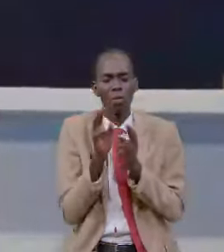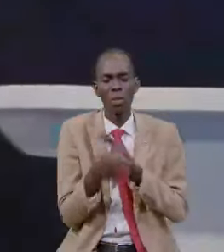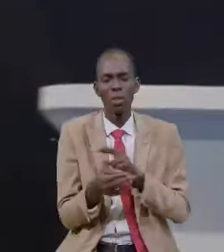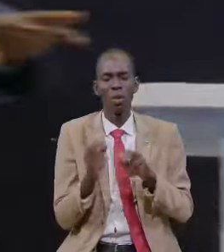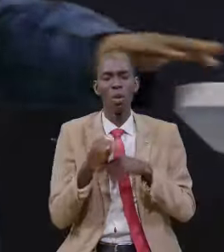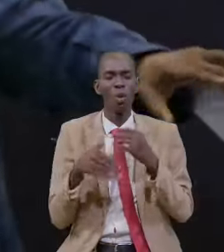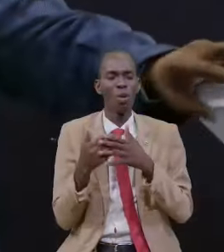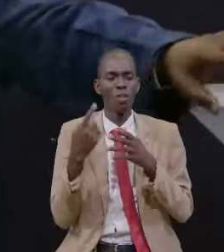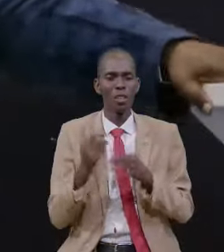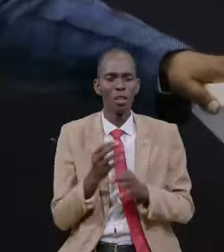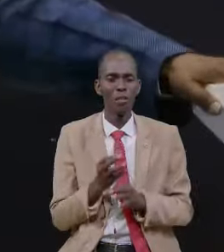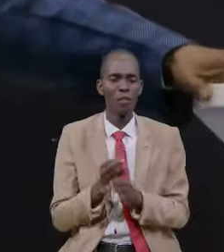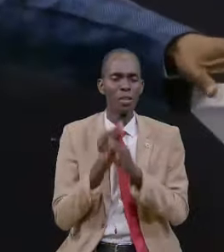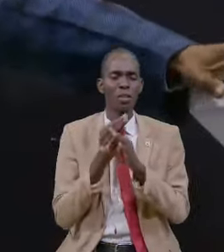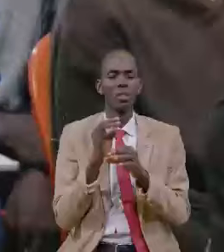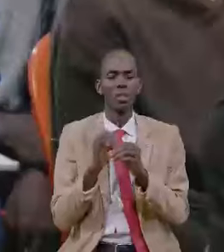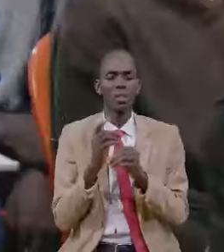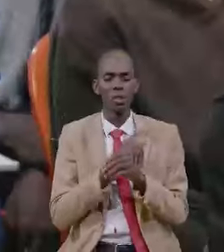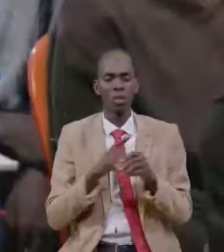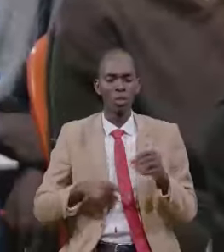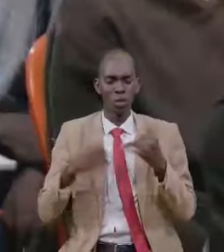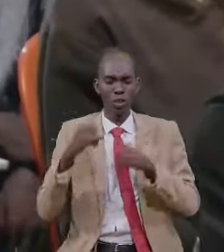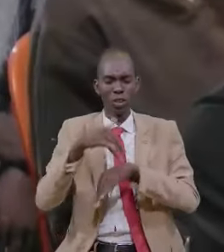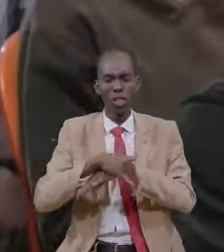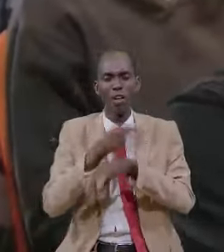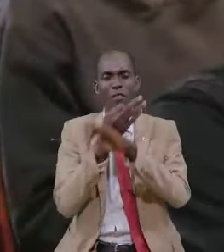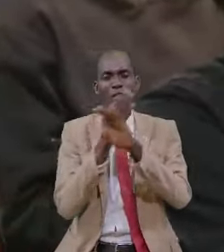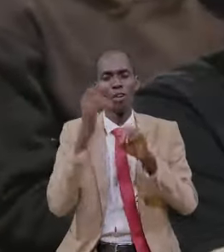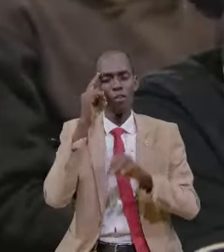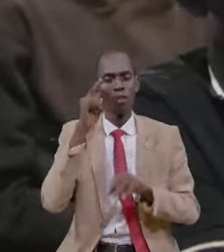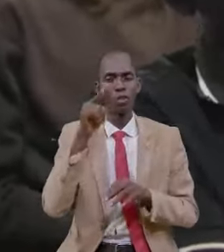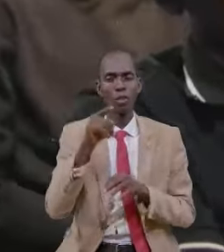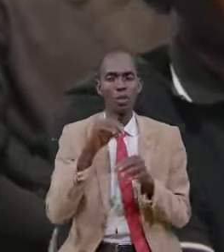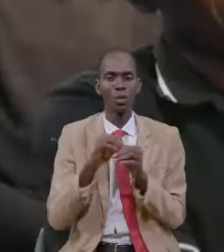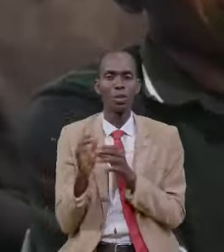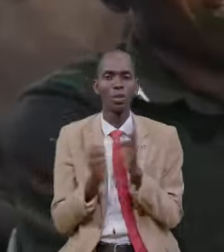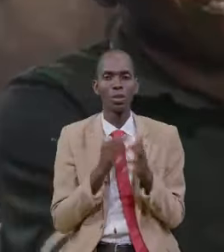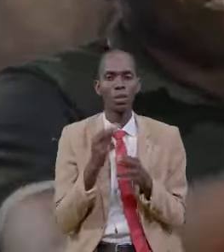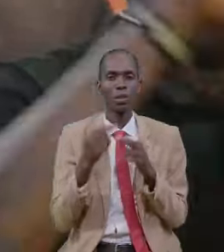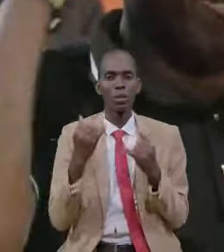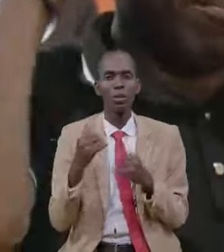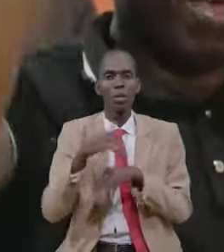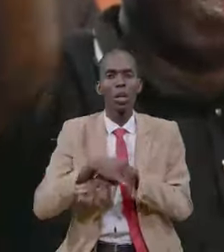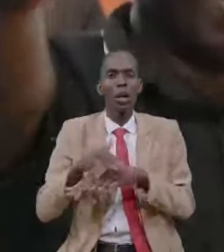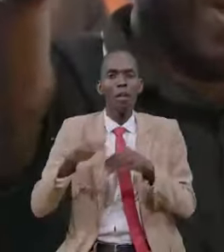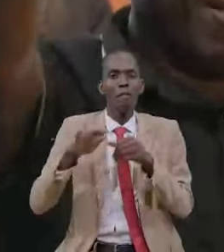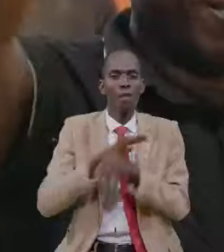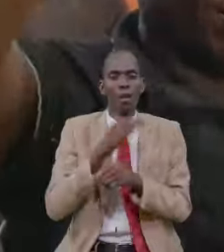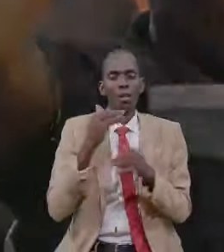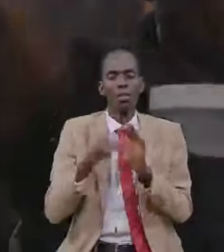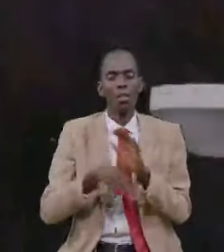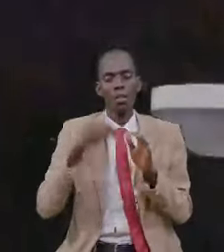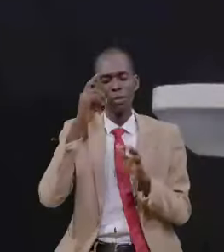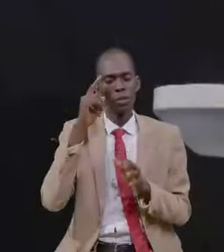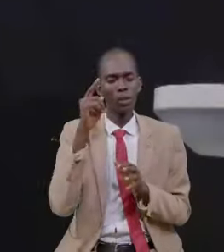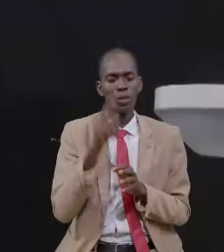faith, tonight freedom for you. Tonight fullness for you. Faith